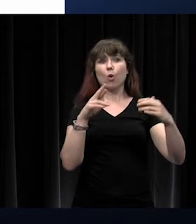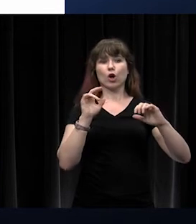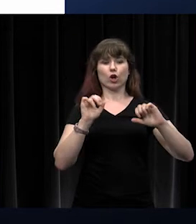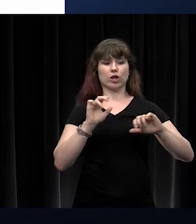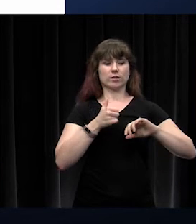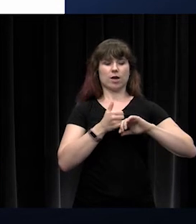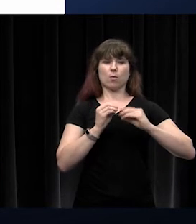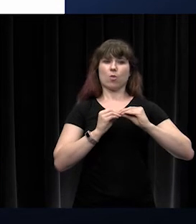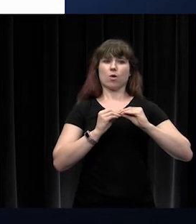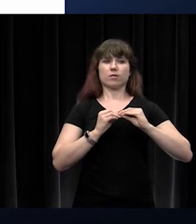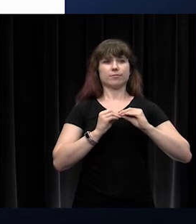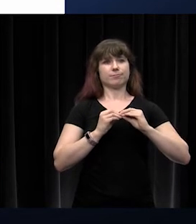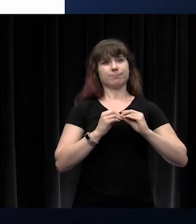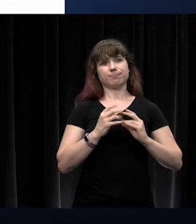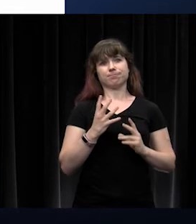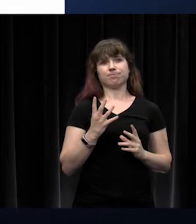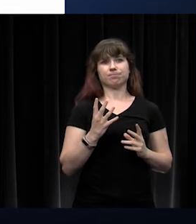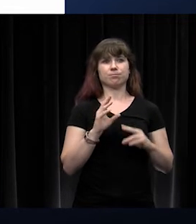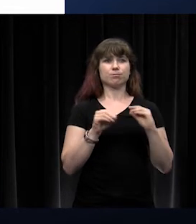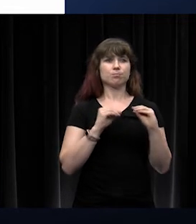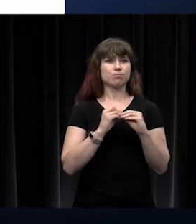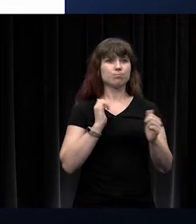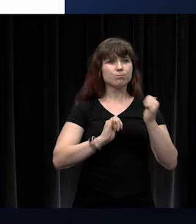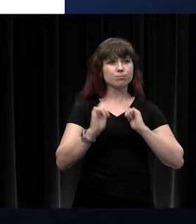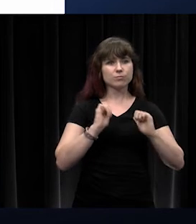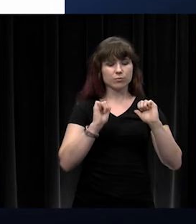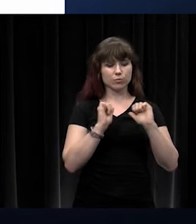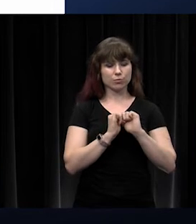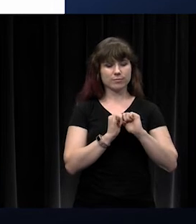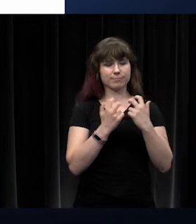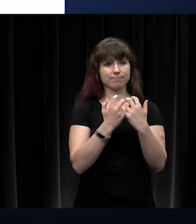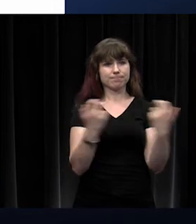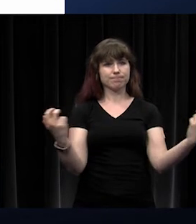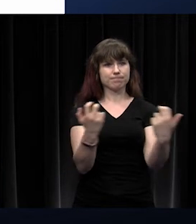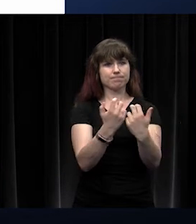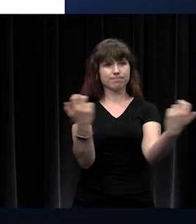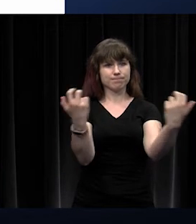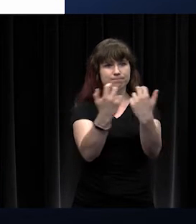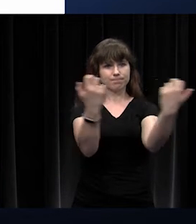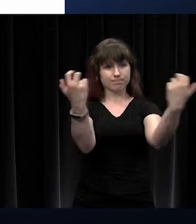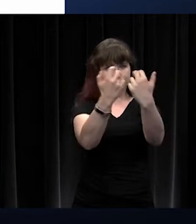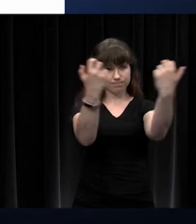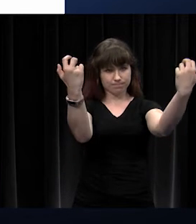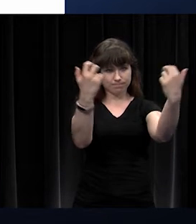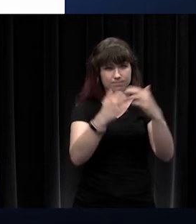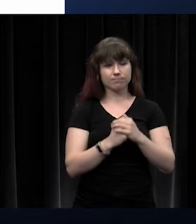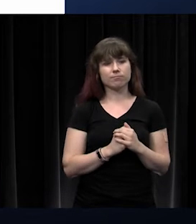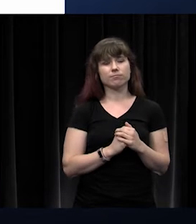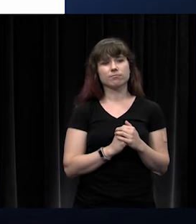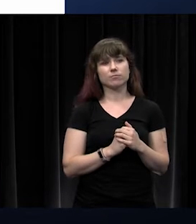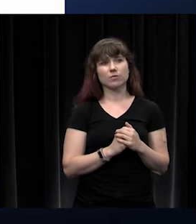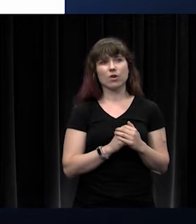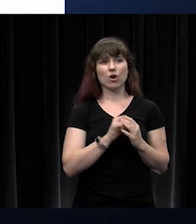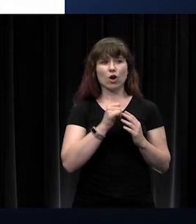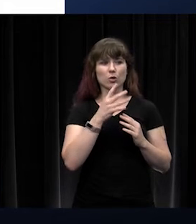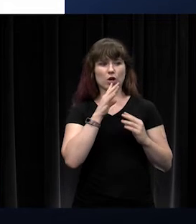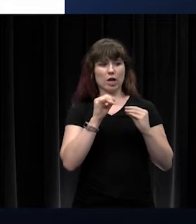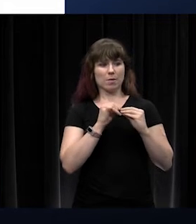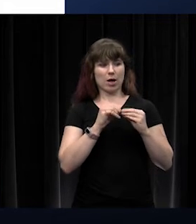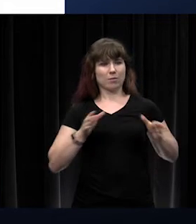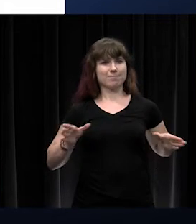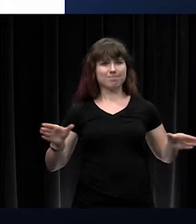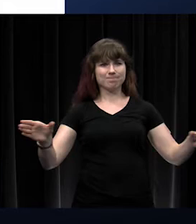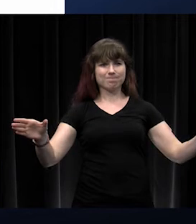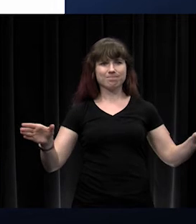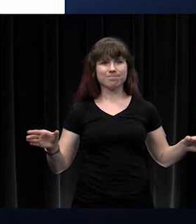if we wanted to as well with the single chairs. And then we spent a lot of time talking about the sightline sections,